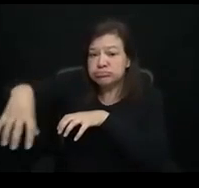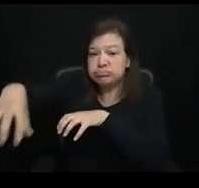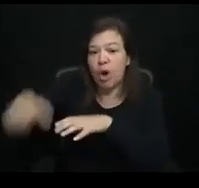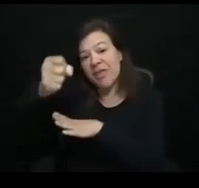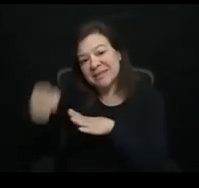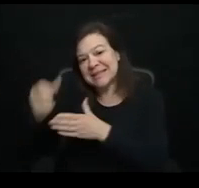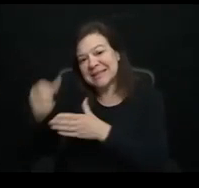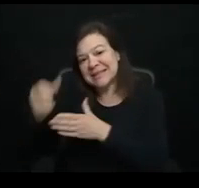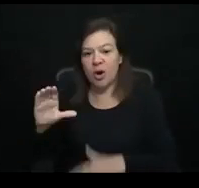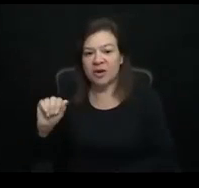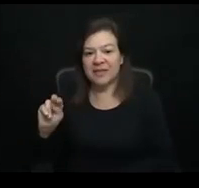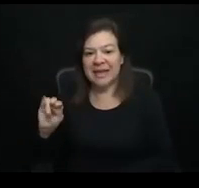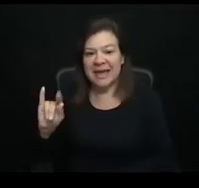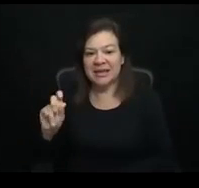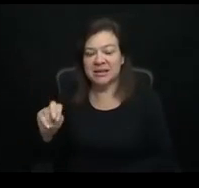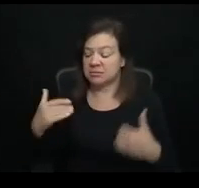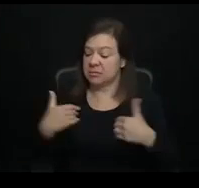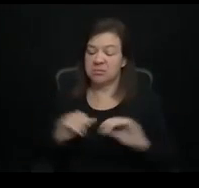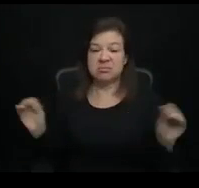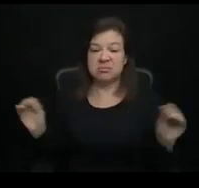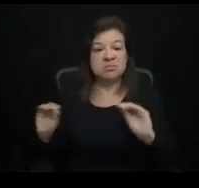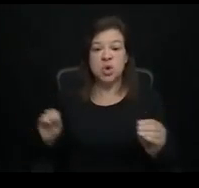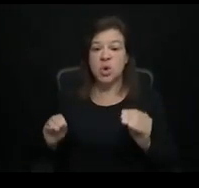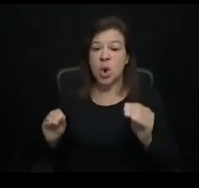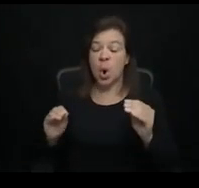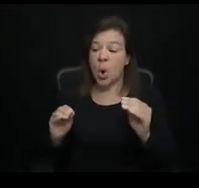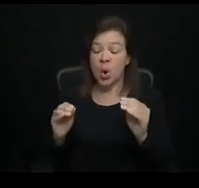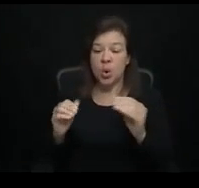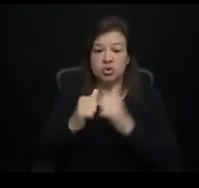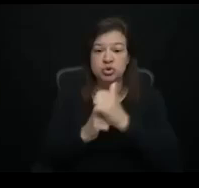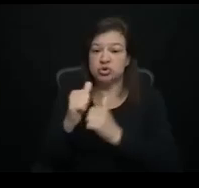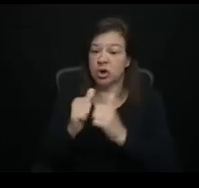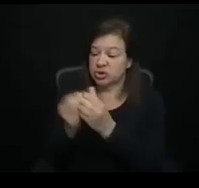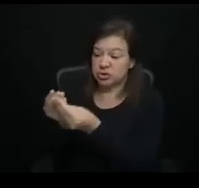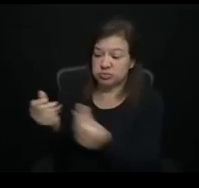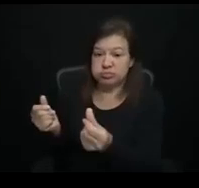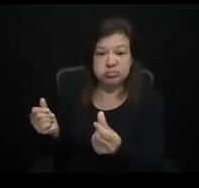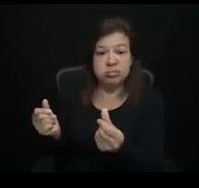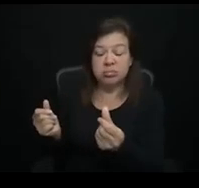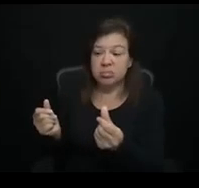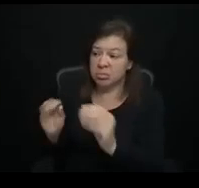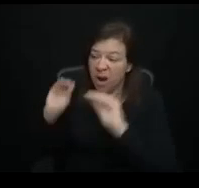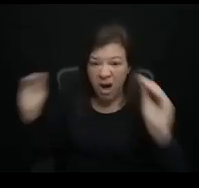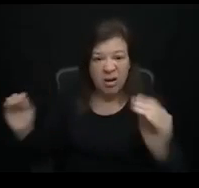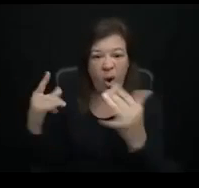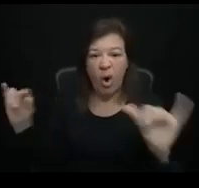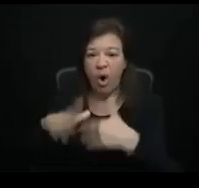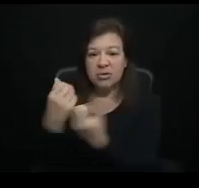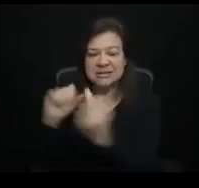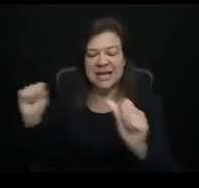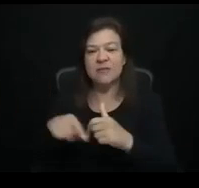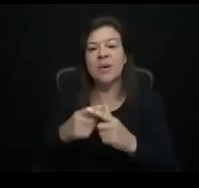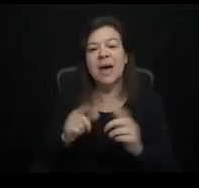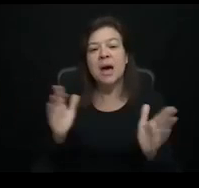all those, we didn't lose any structures in those subdivisions. When we had a small lightning fire, which was called the Red Canyon Fire